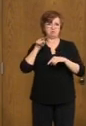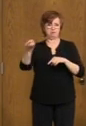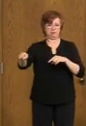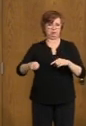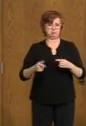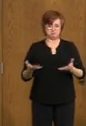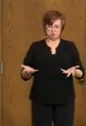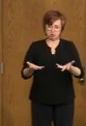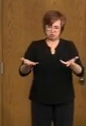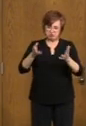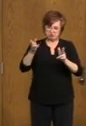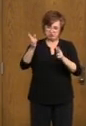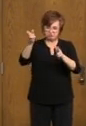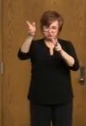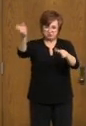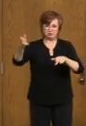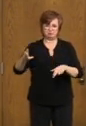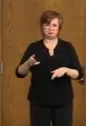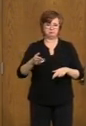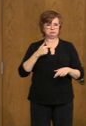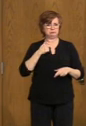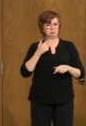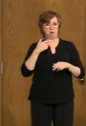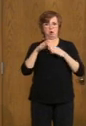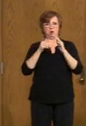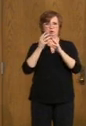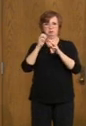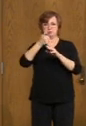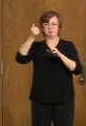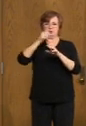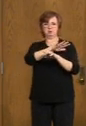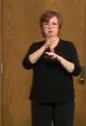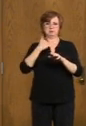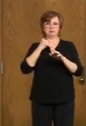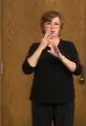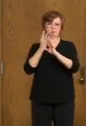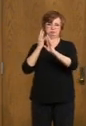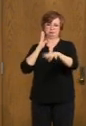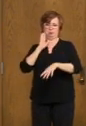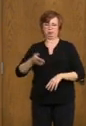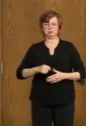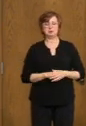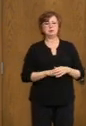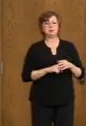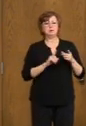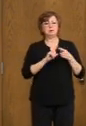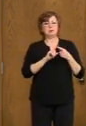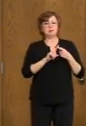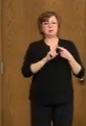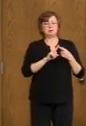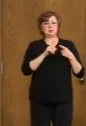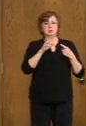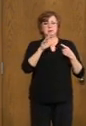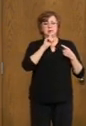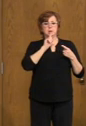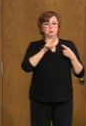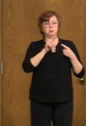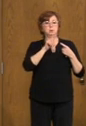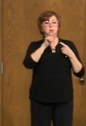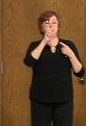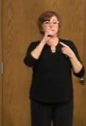been asking for months here about comparing us in Manitoba and North Dakota. And North Dakota has brought its daily numbers down